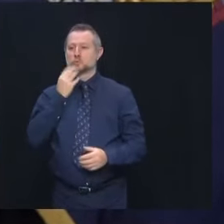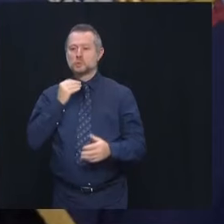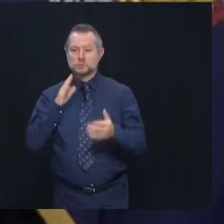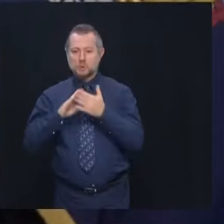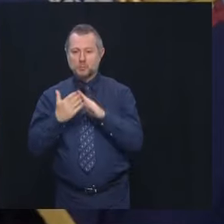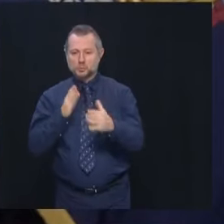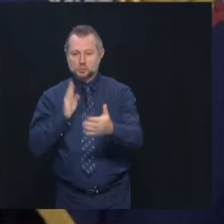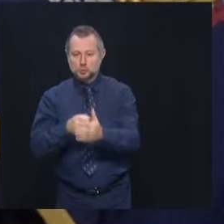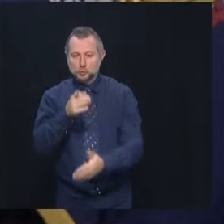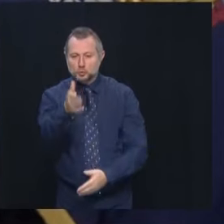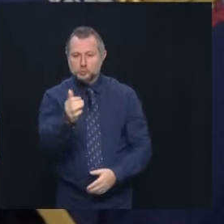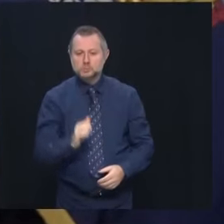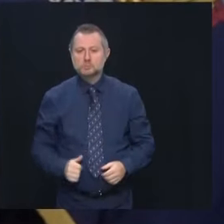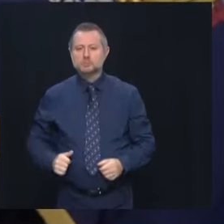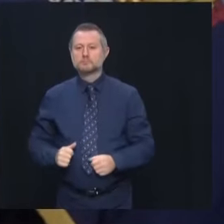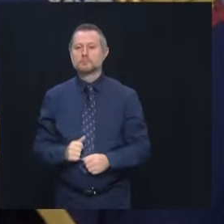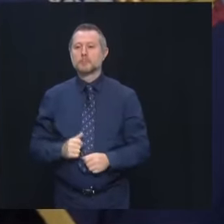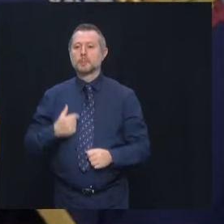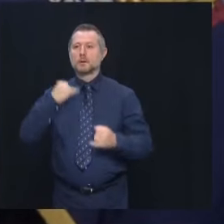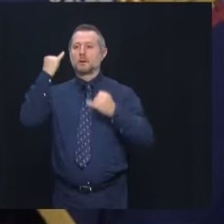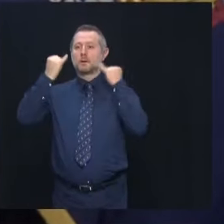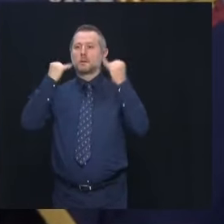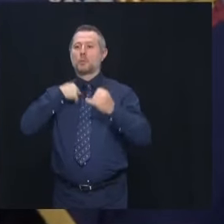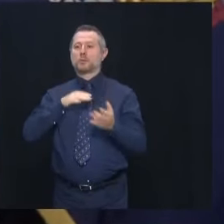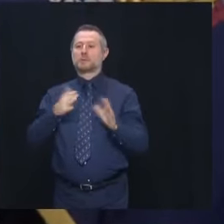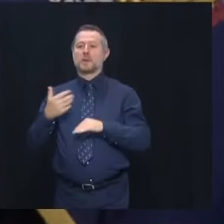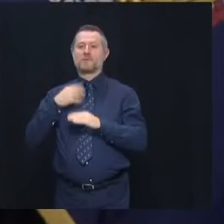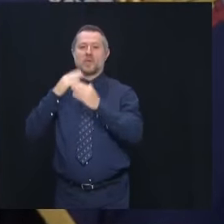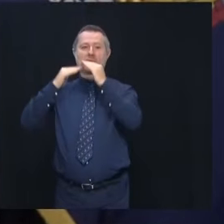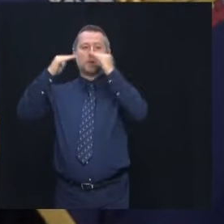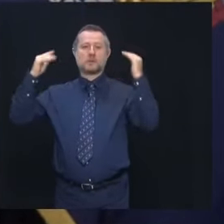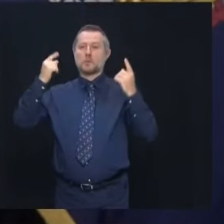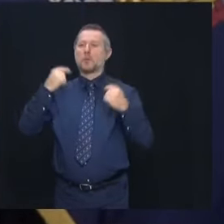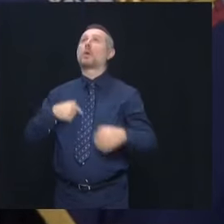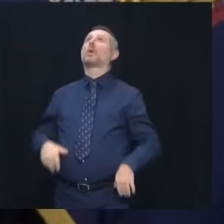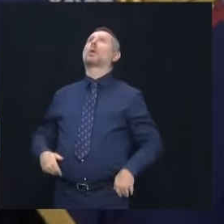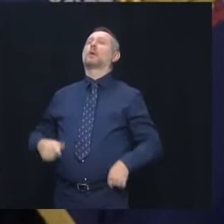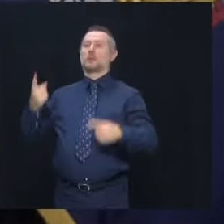for closing temples. I have enough issues on my plate.